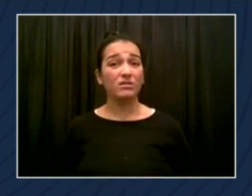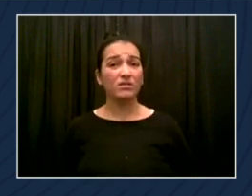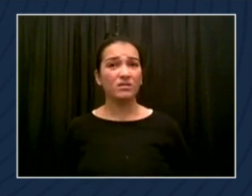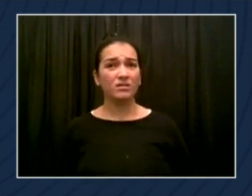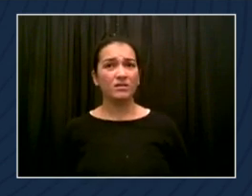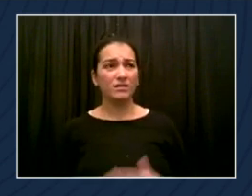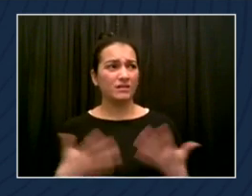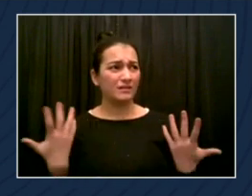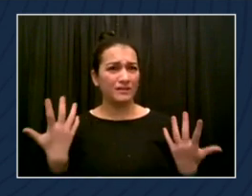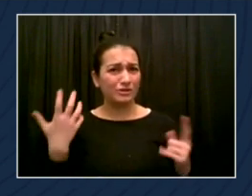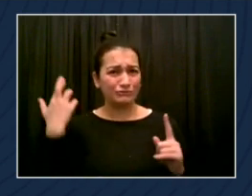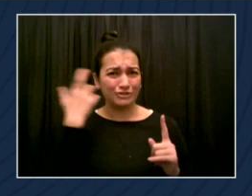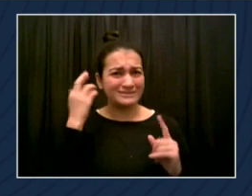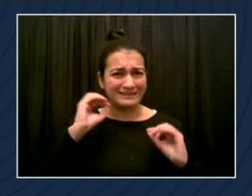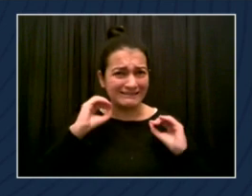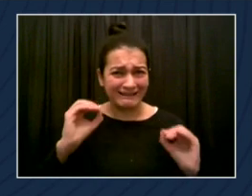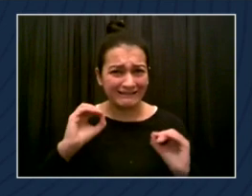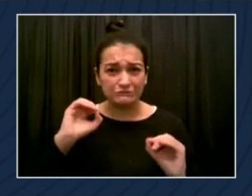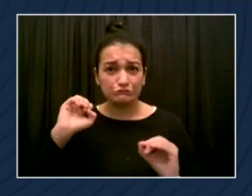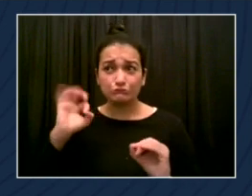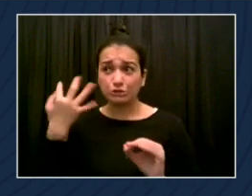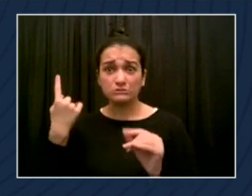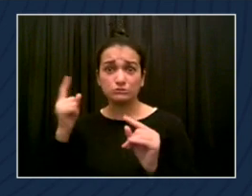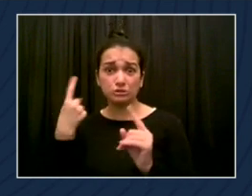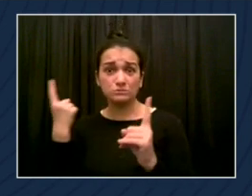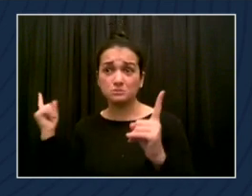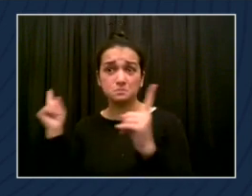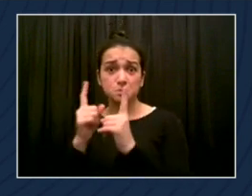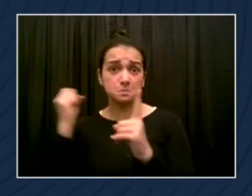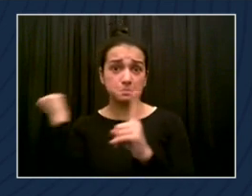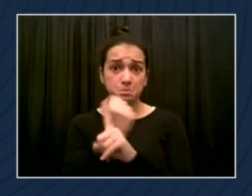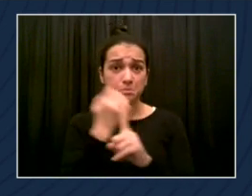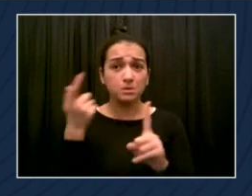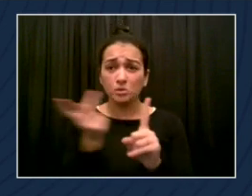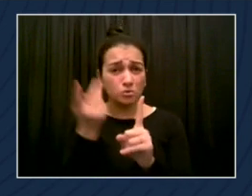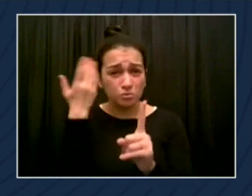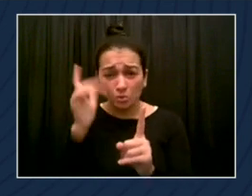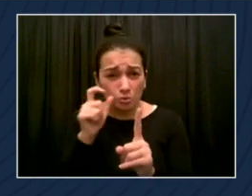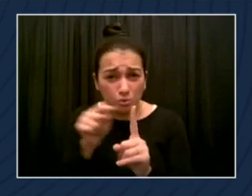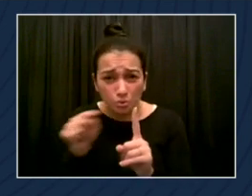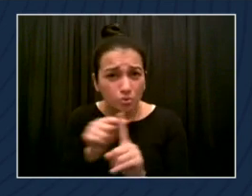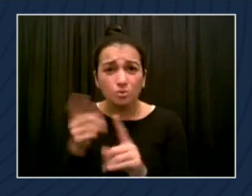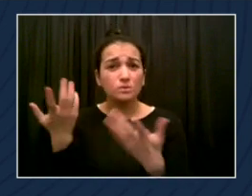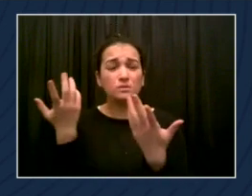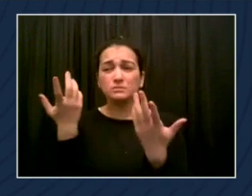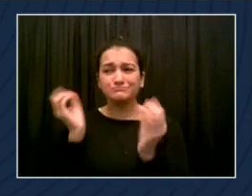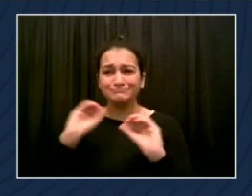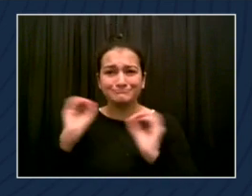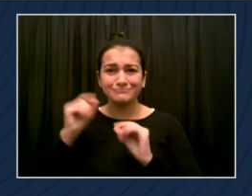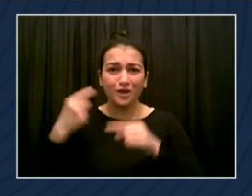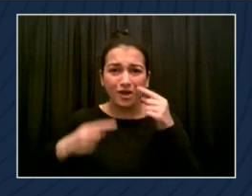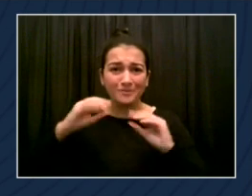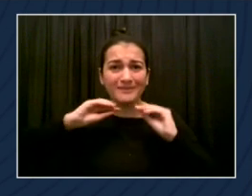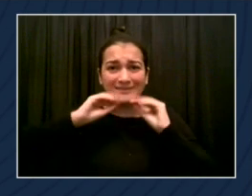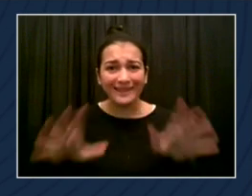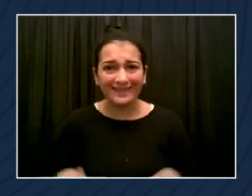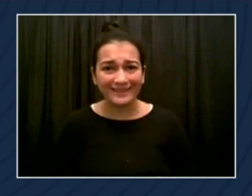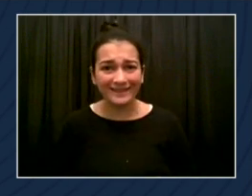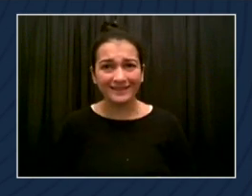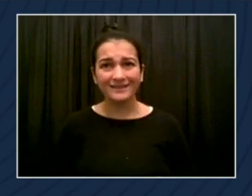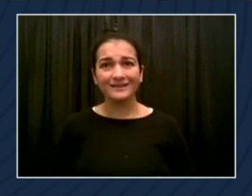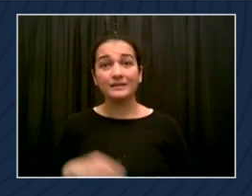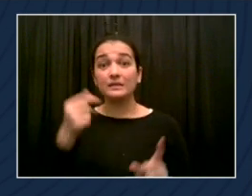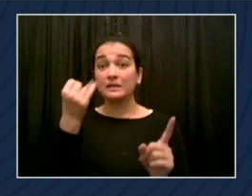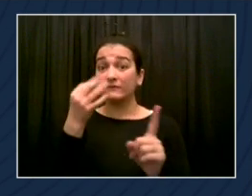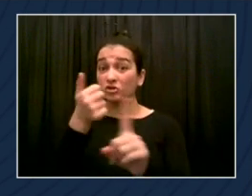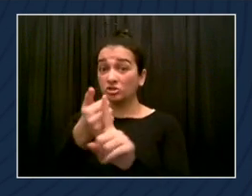Crime Stoppers. It is very early in that investigation, and we're not leaning in any direction. We have a long way to go and a lot to